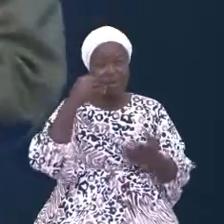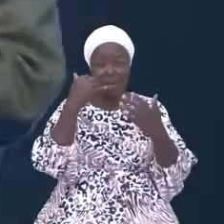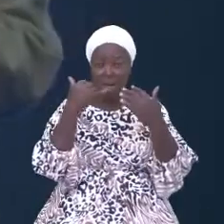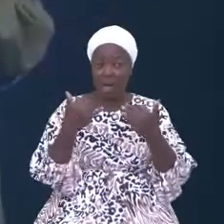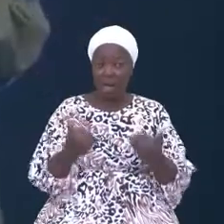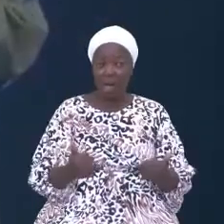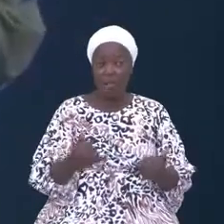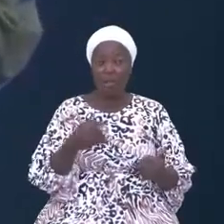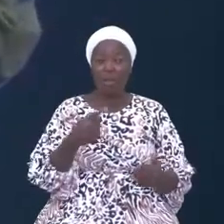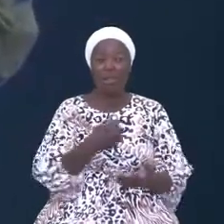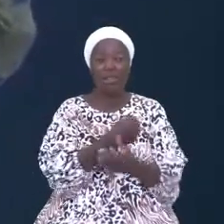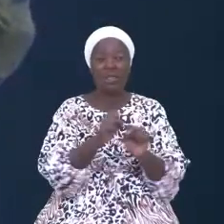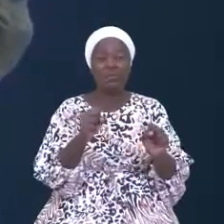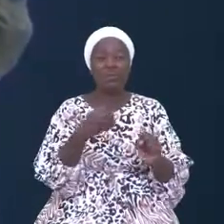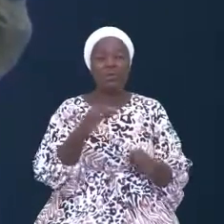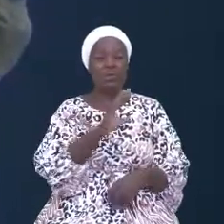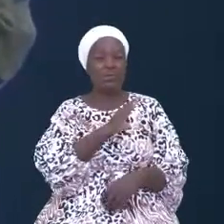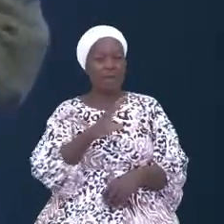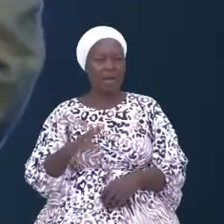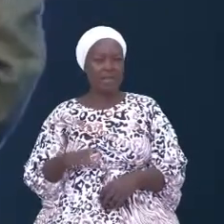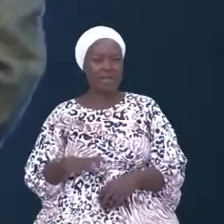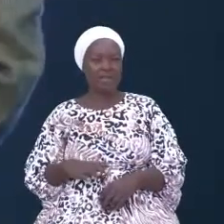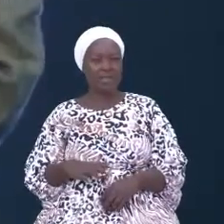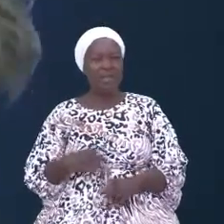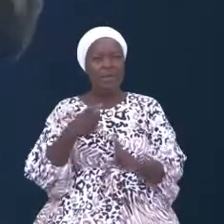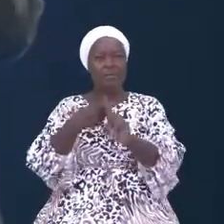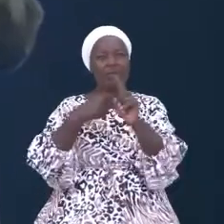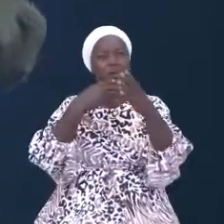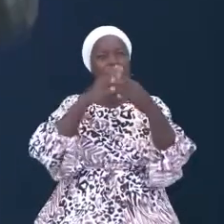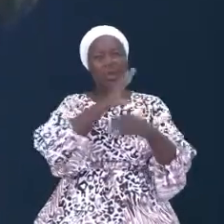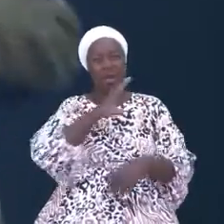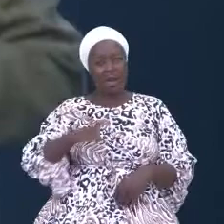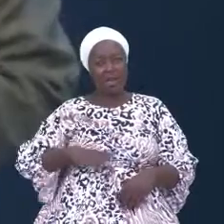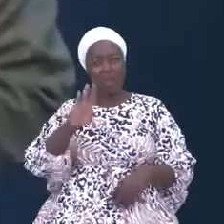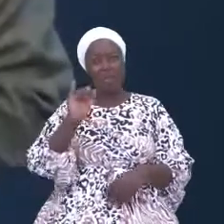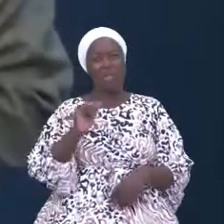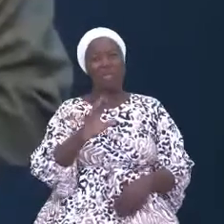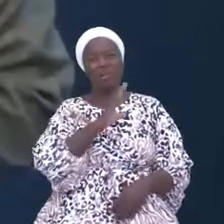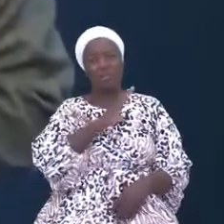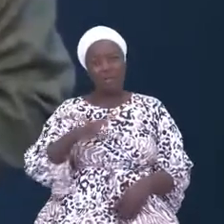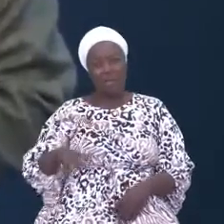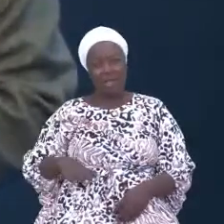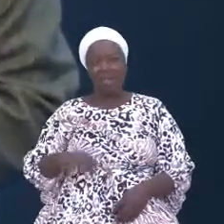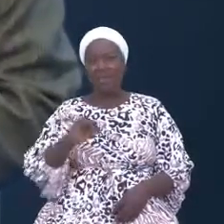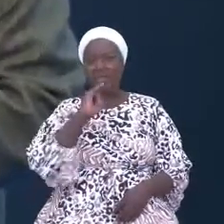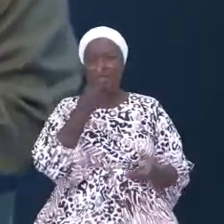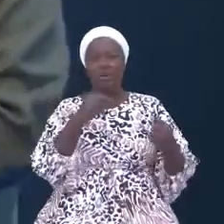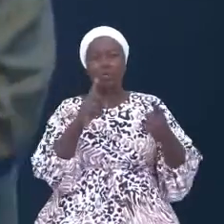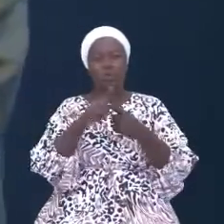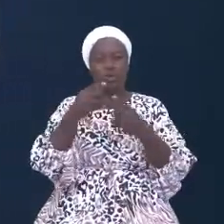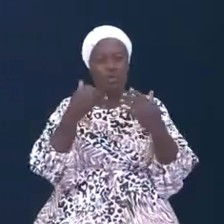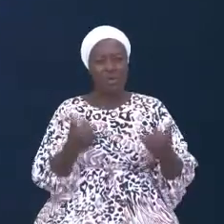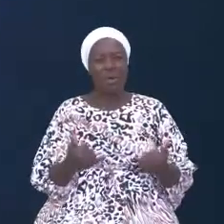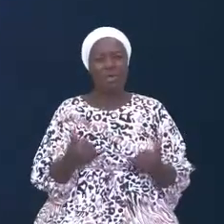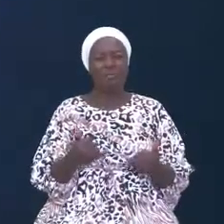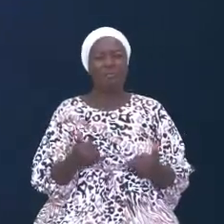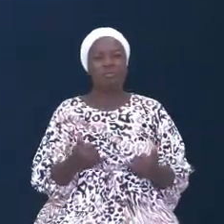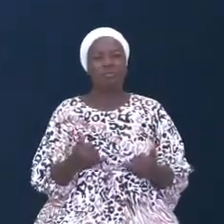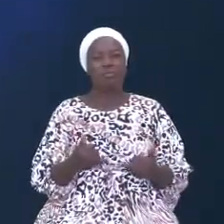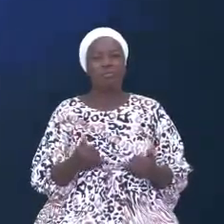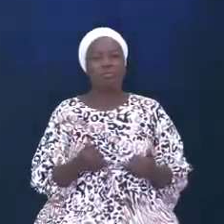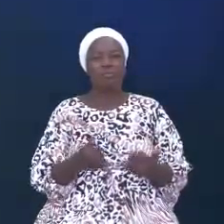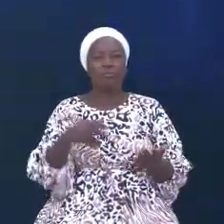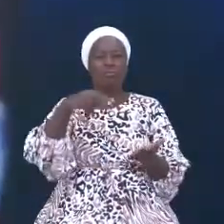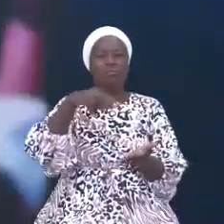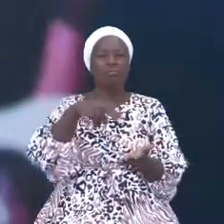the salvation of Christ, from Christ, by Christ, is coming to you now. Raise up your